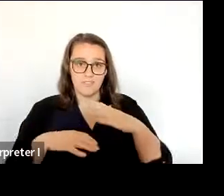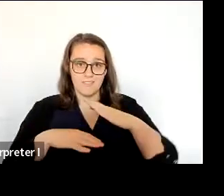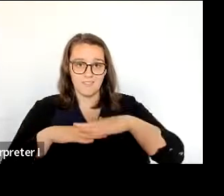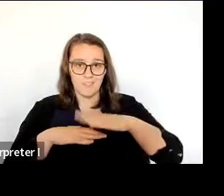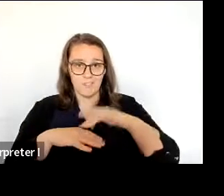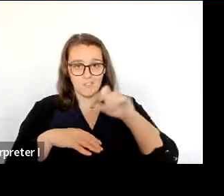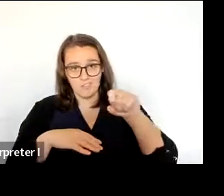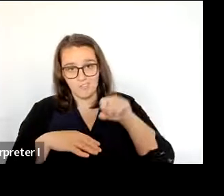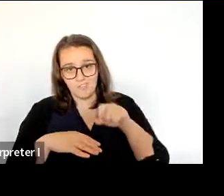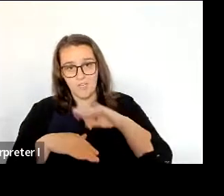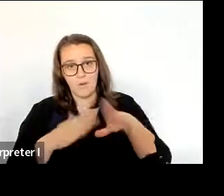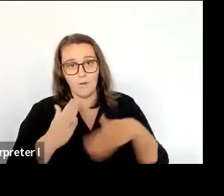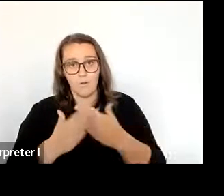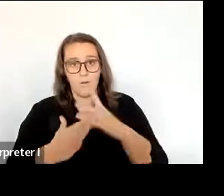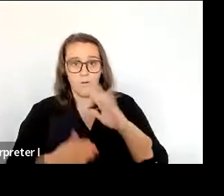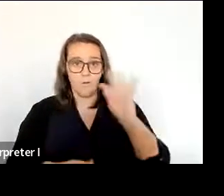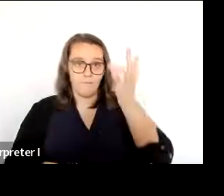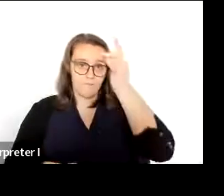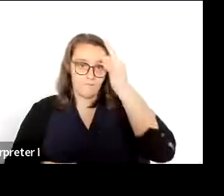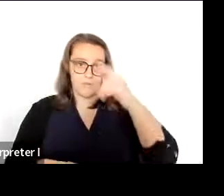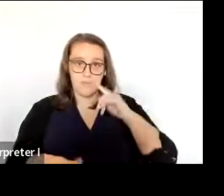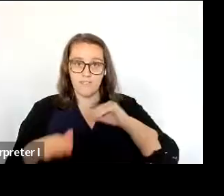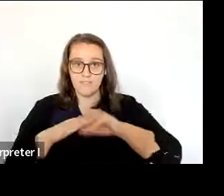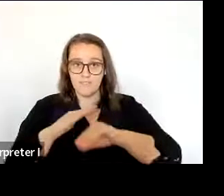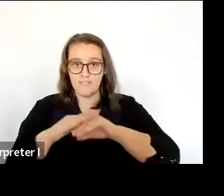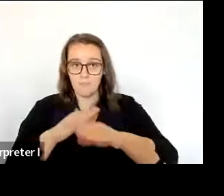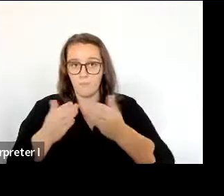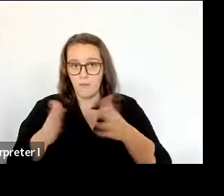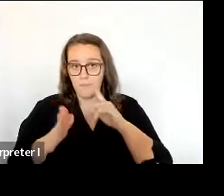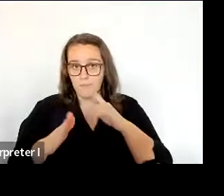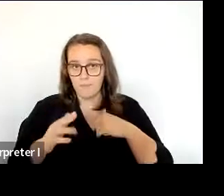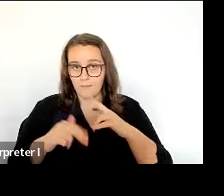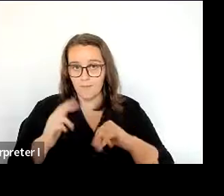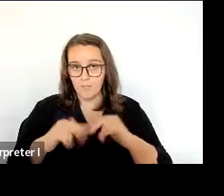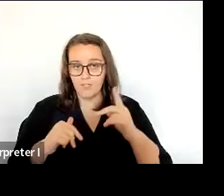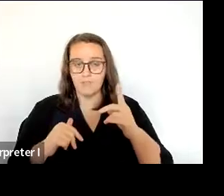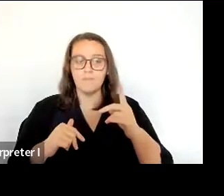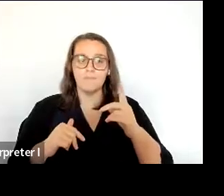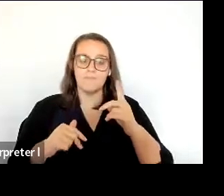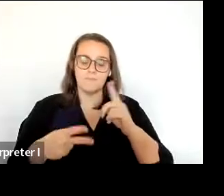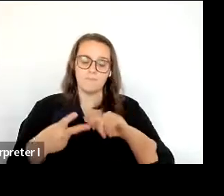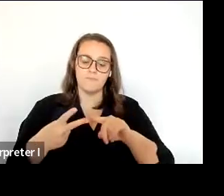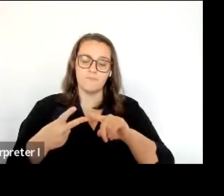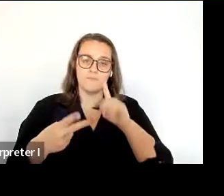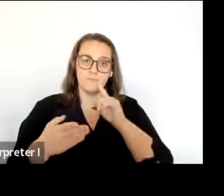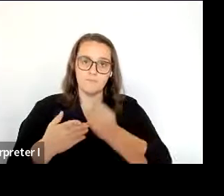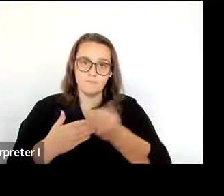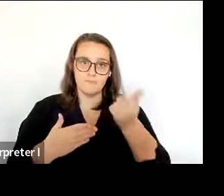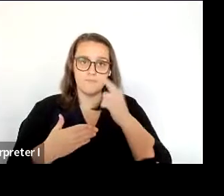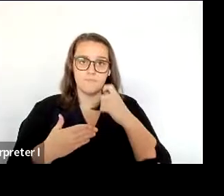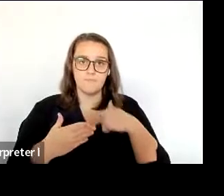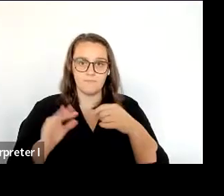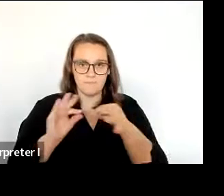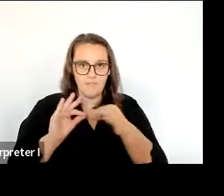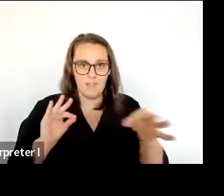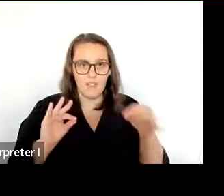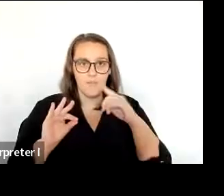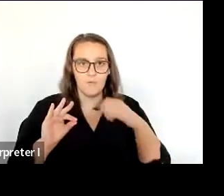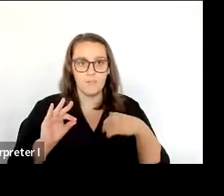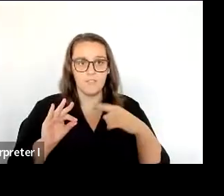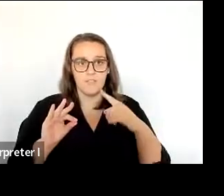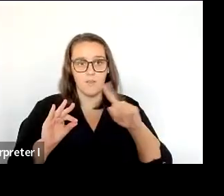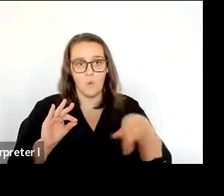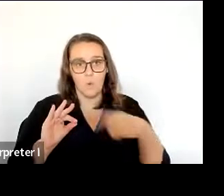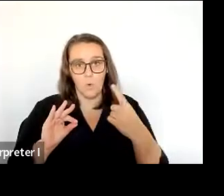buildings. Second, the committee print strikes language that would exempt business establishments that exclusively serve